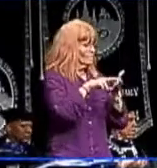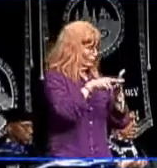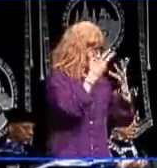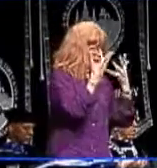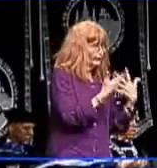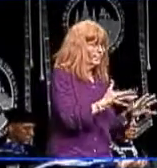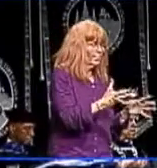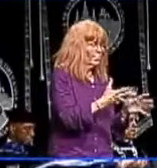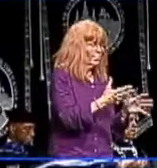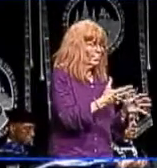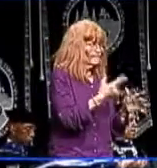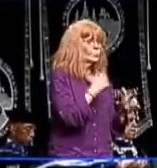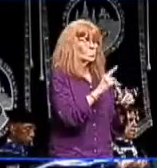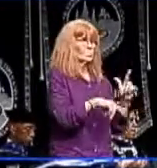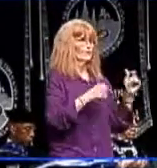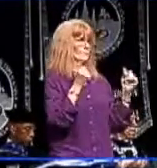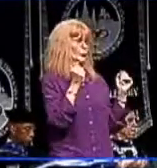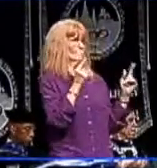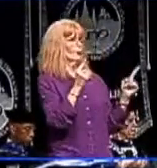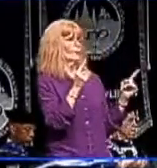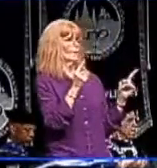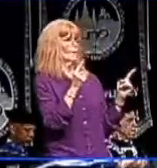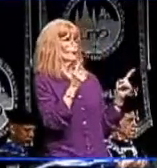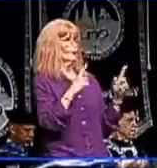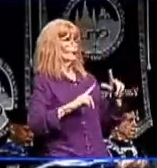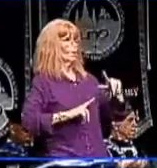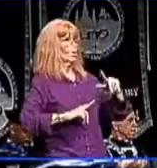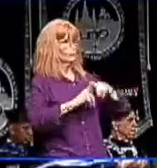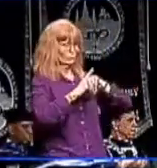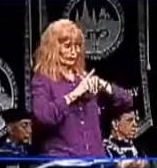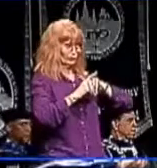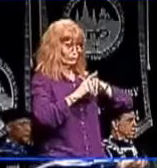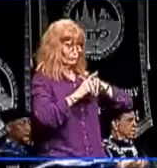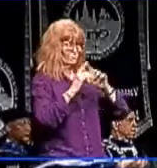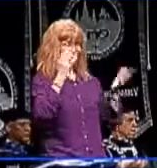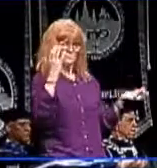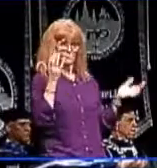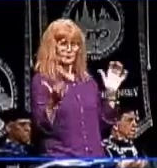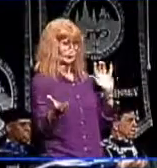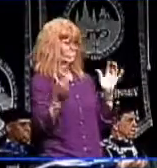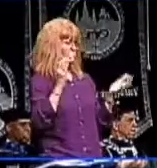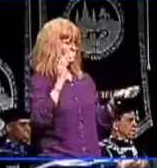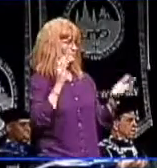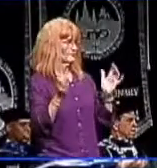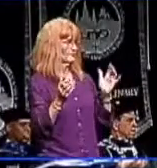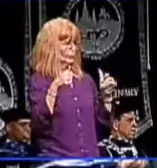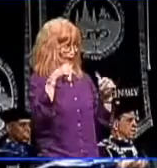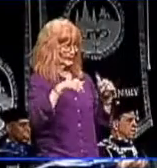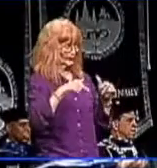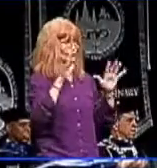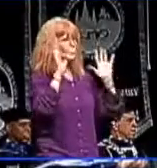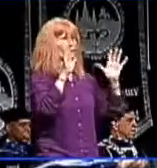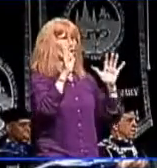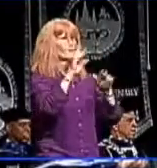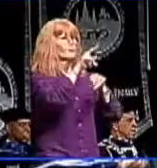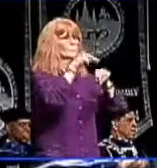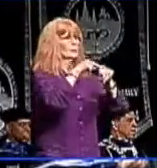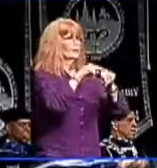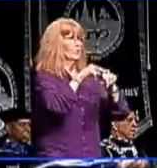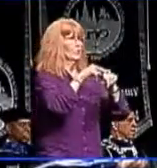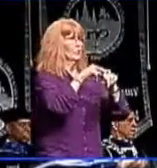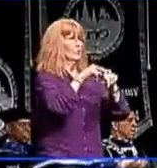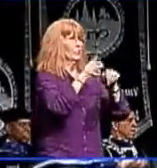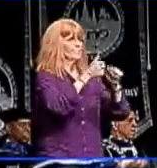to some great surprise, what surfaced in comparisons was that this great nation was